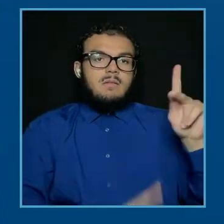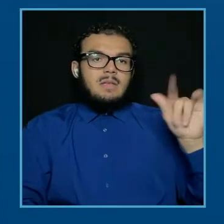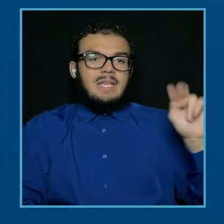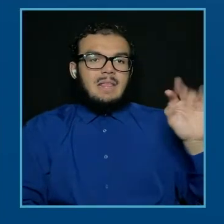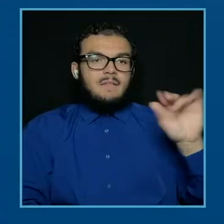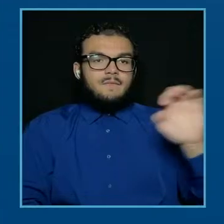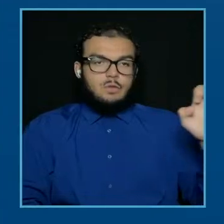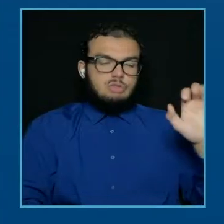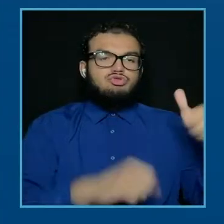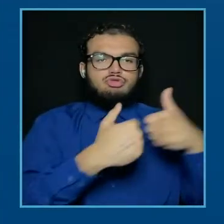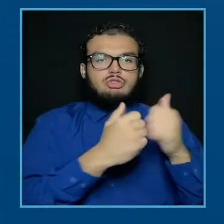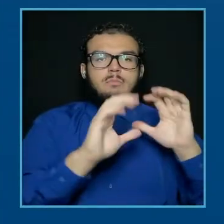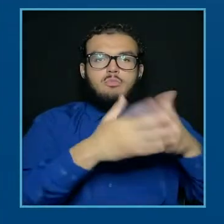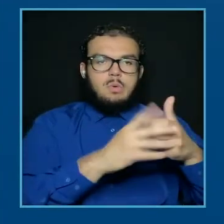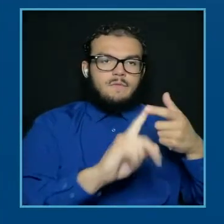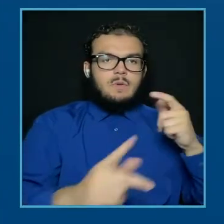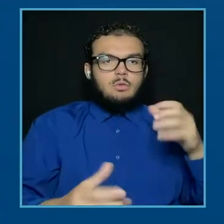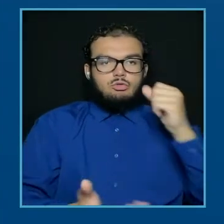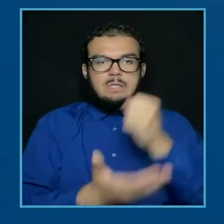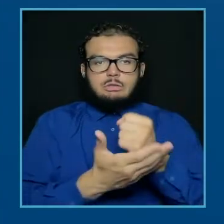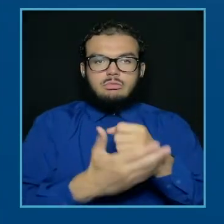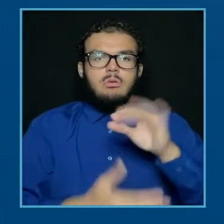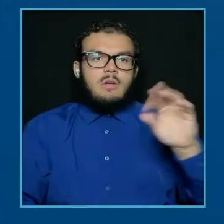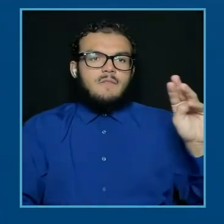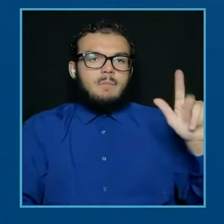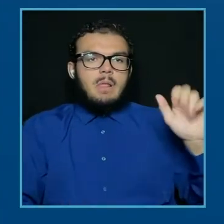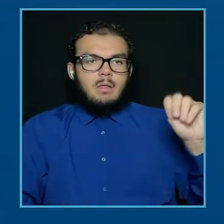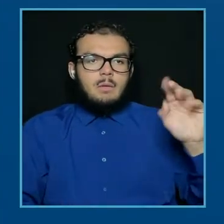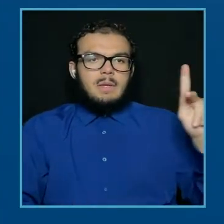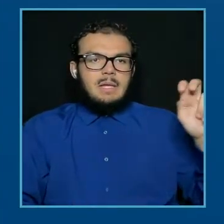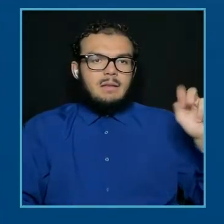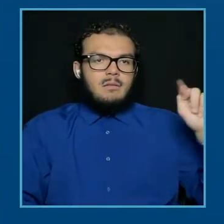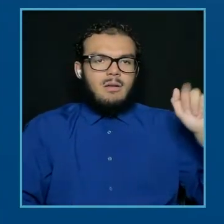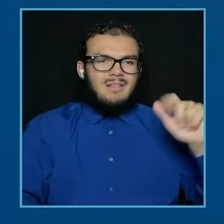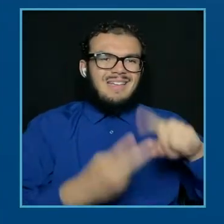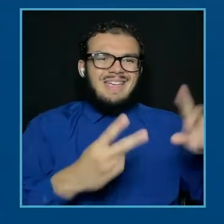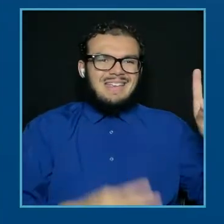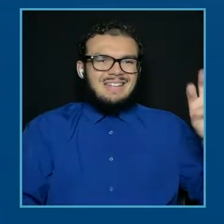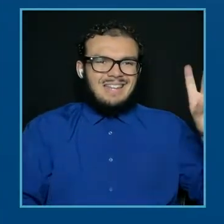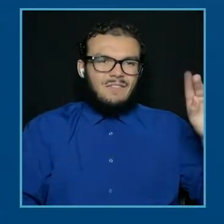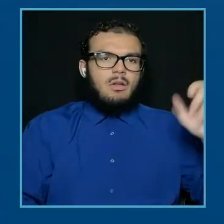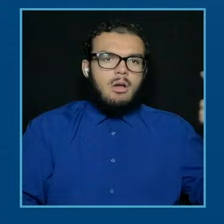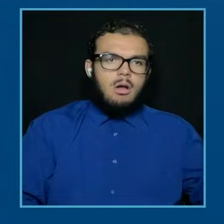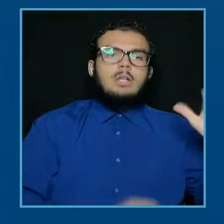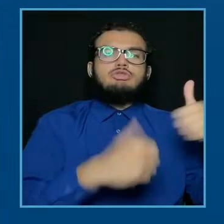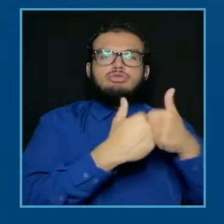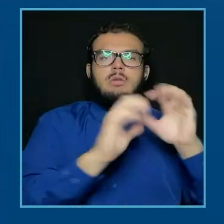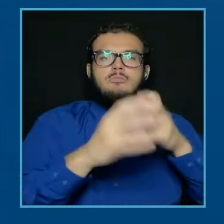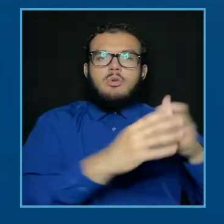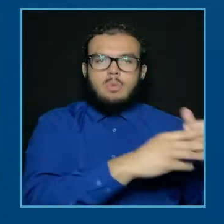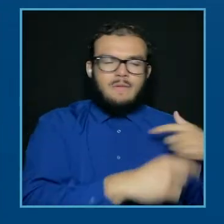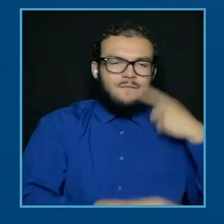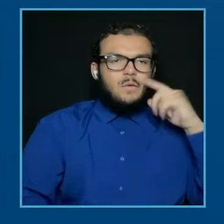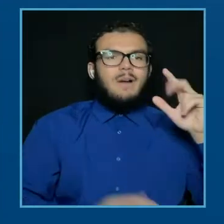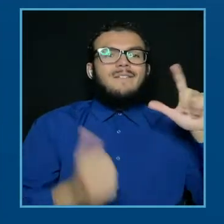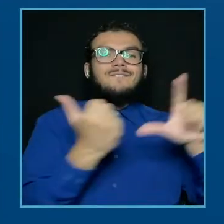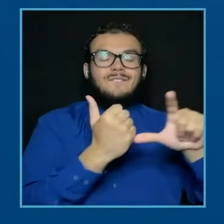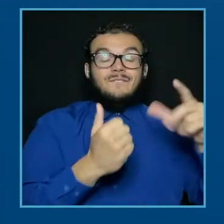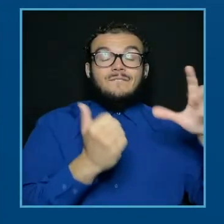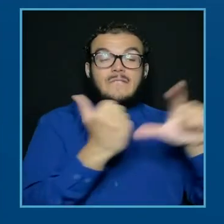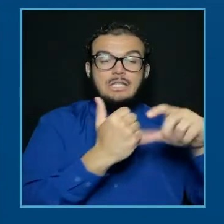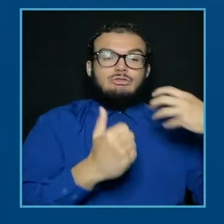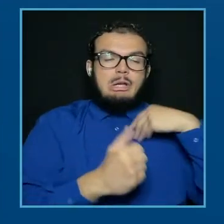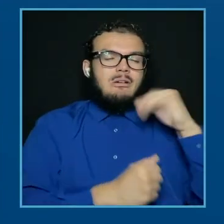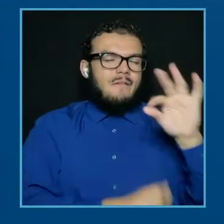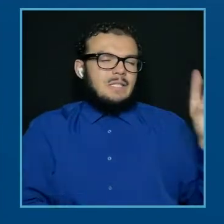challenging party, to the credentialing of Malcolm Kenyatta and David Hogg, the challenged parties, as vice chairs of the DNC, and by virtue of